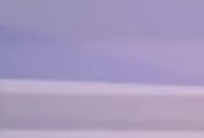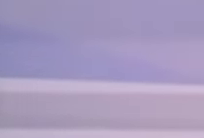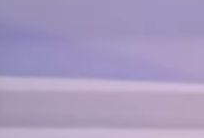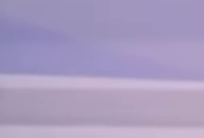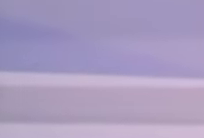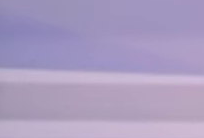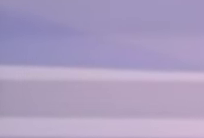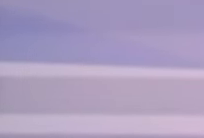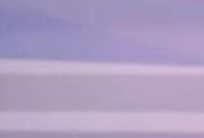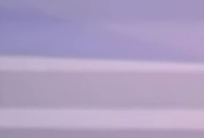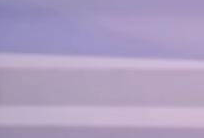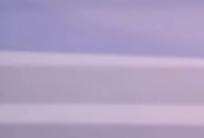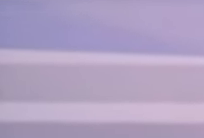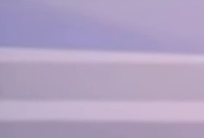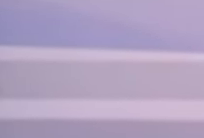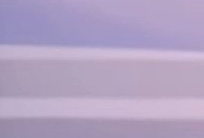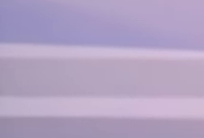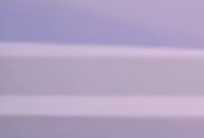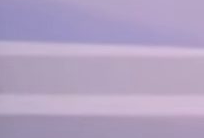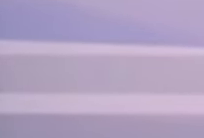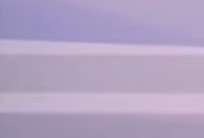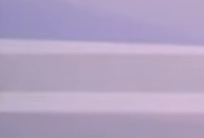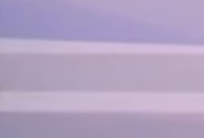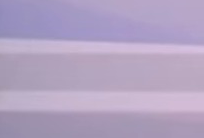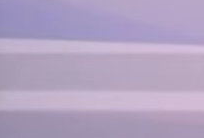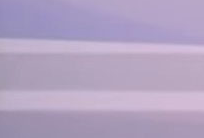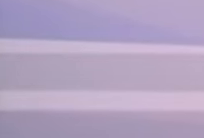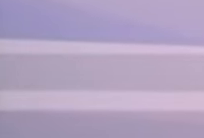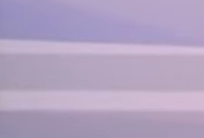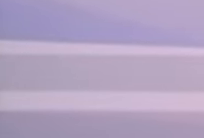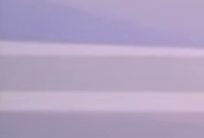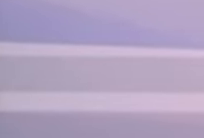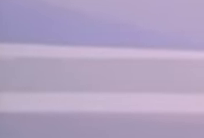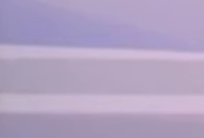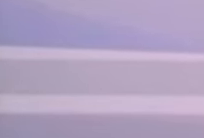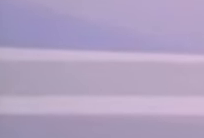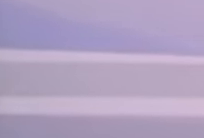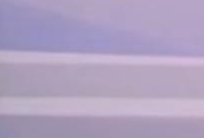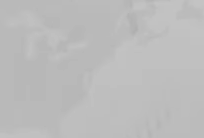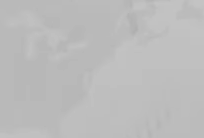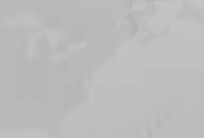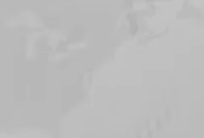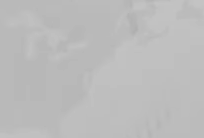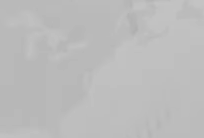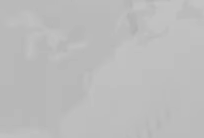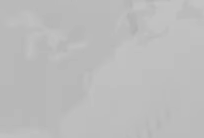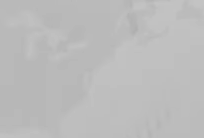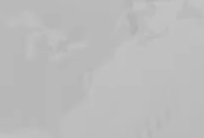abroad, samahan nyo kami sa GMA Pinoy TV at www.gmanews.tv.